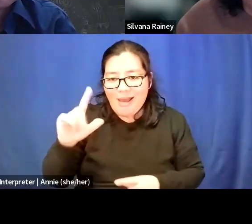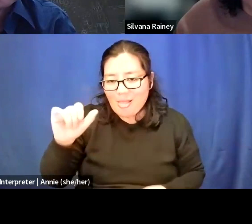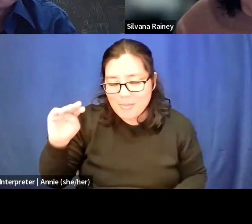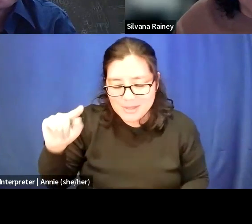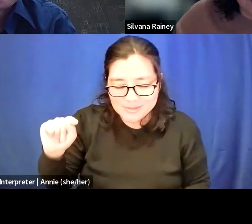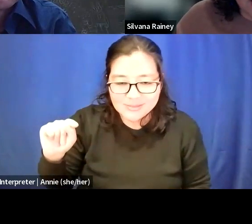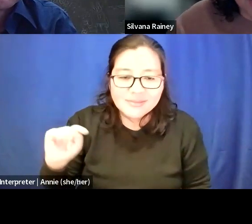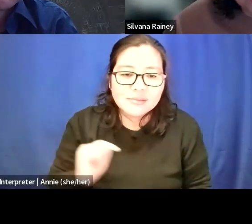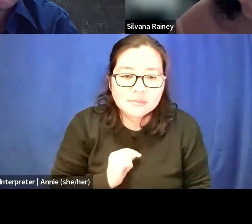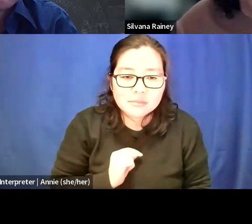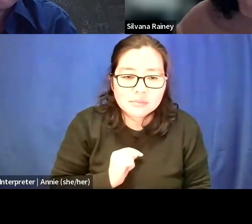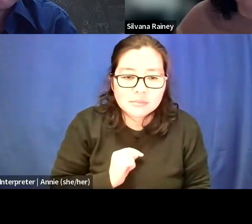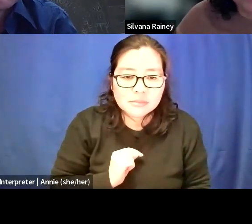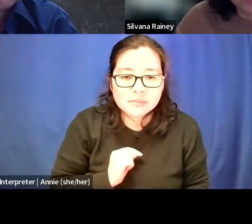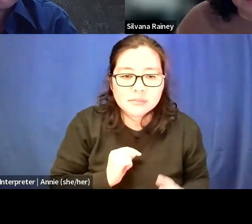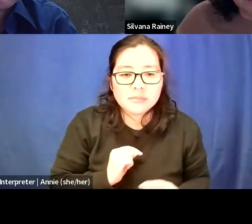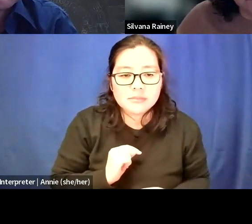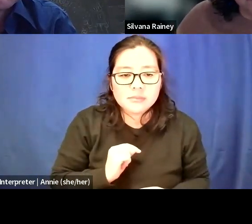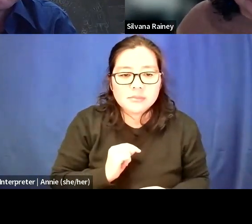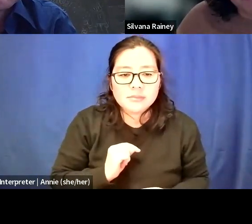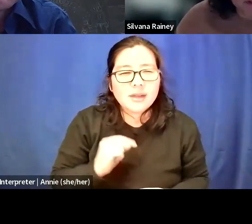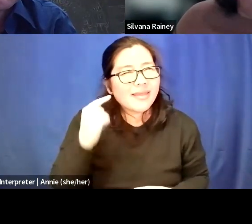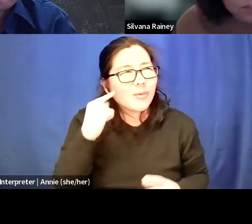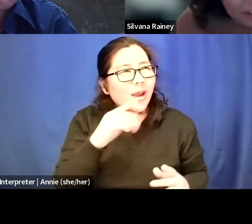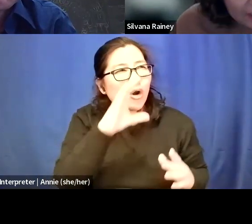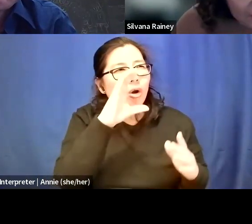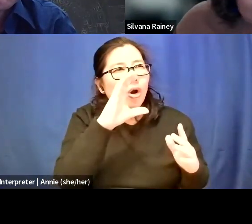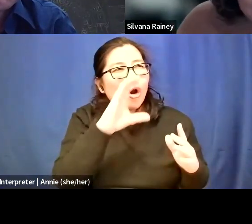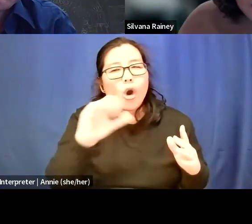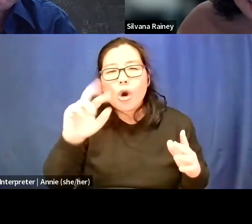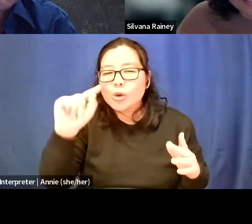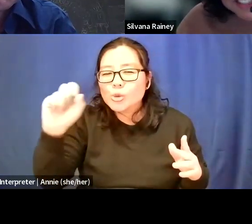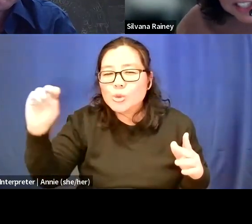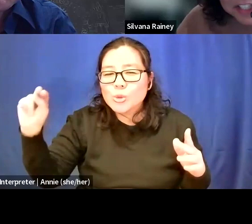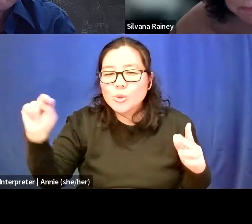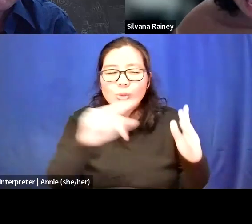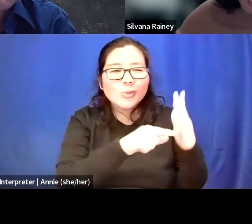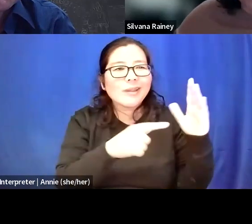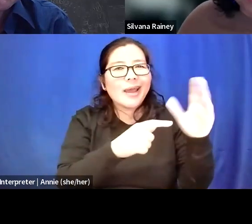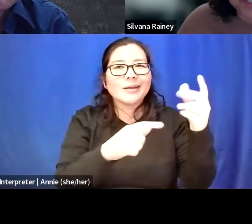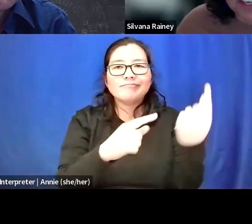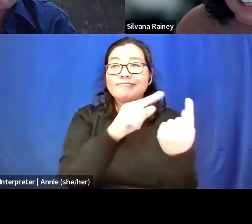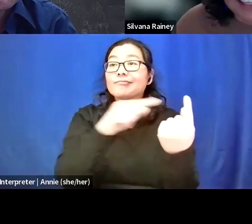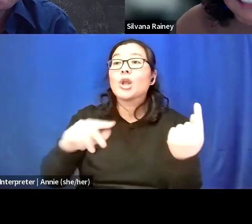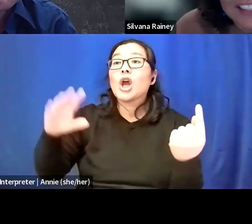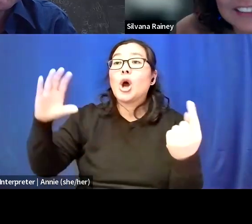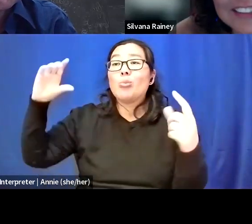had some cartoon where a brick falls on a character's head and there's a splash,